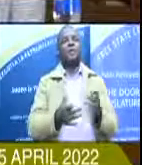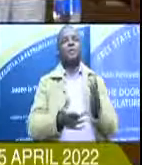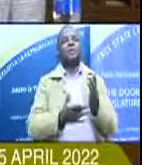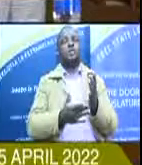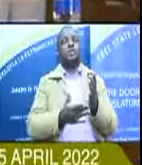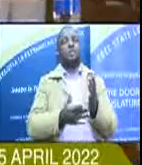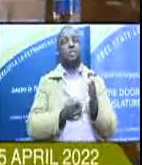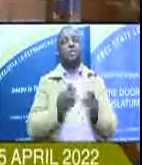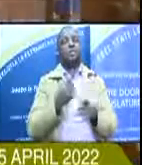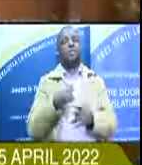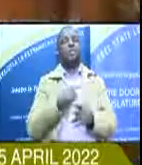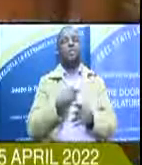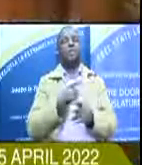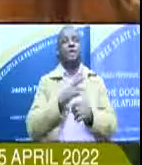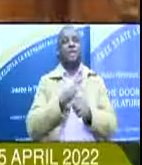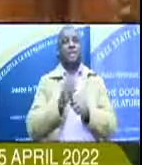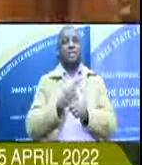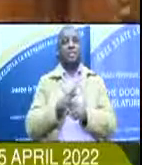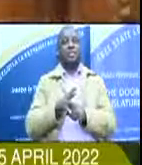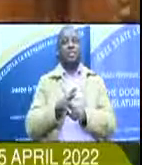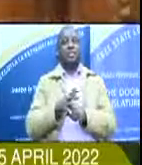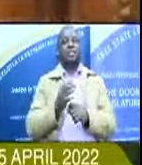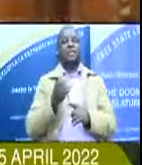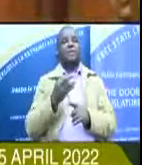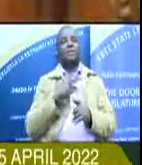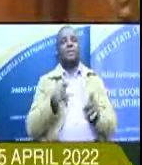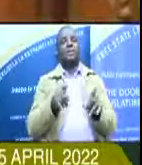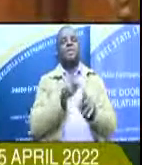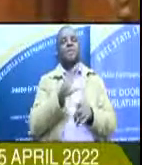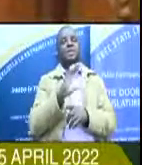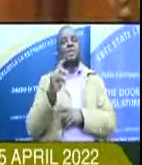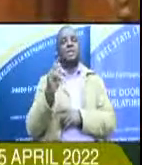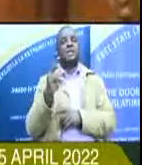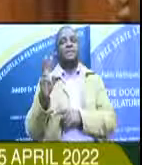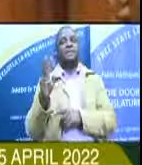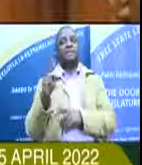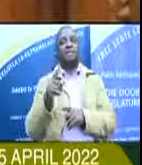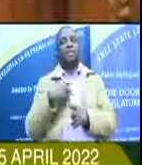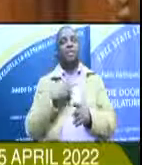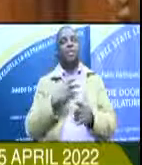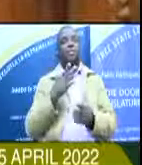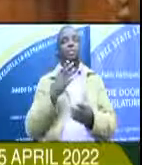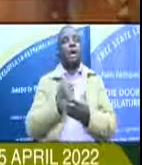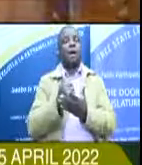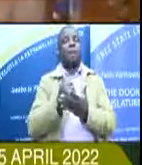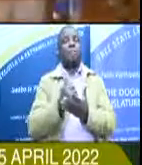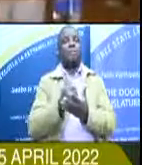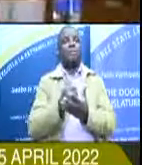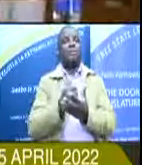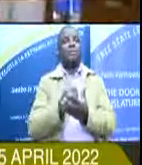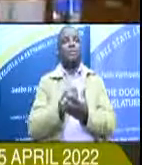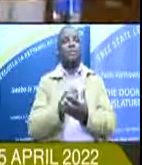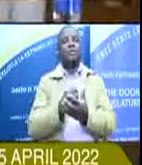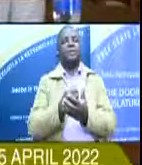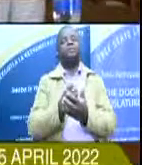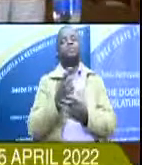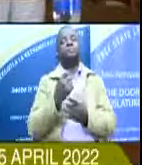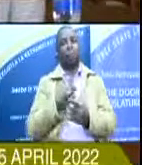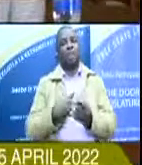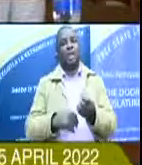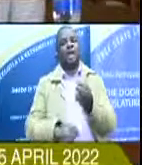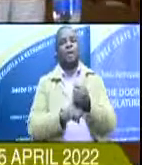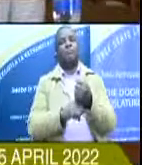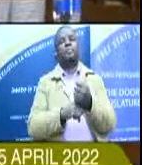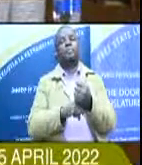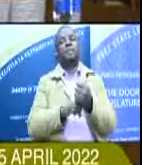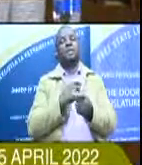security measures such as CCTV cameras to complete our security personnel, especially to complement our